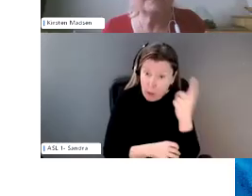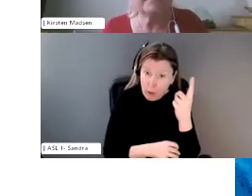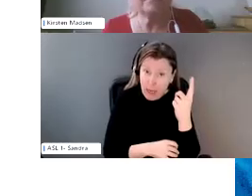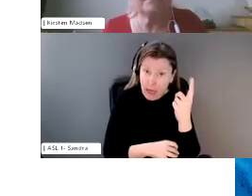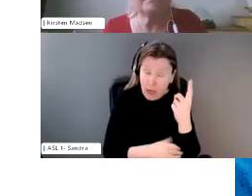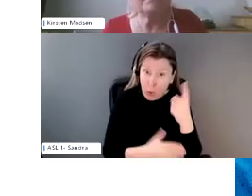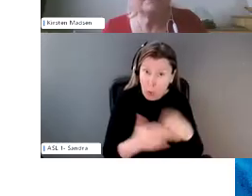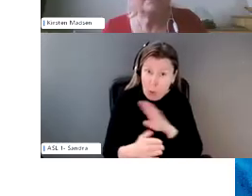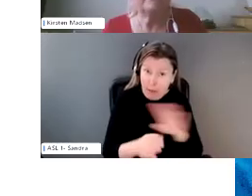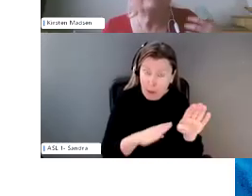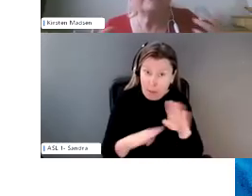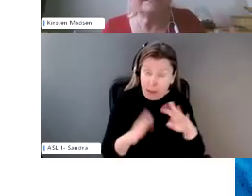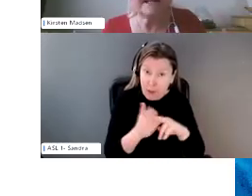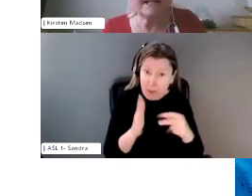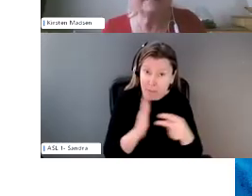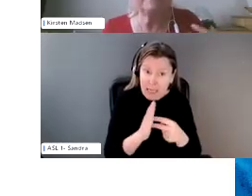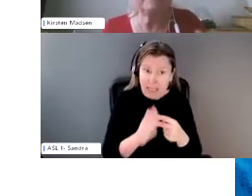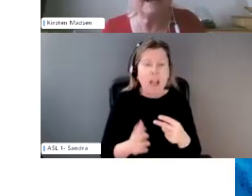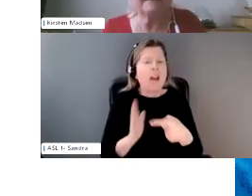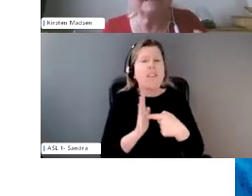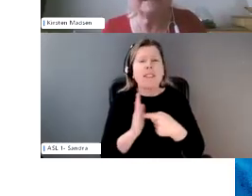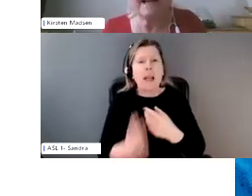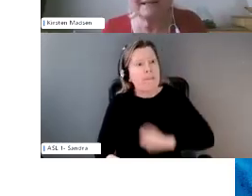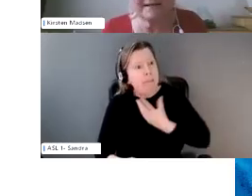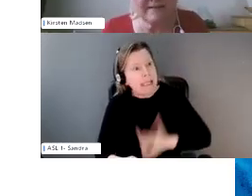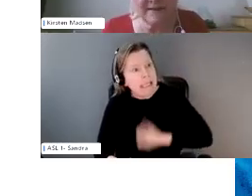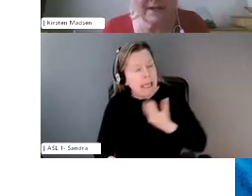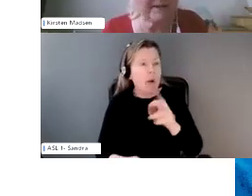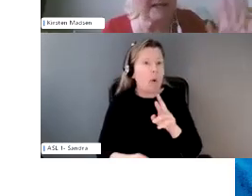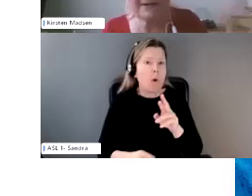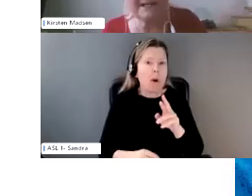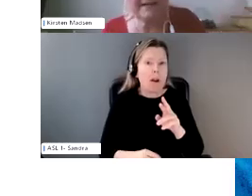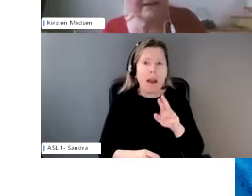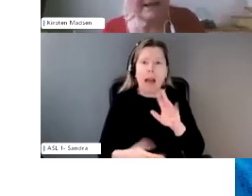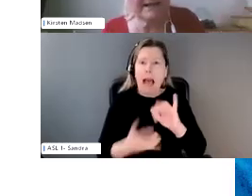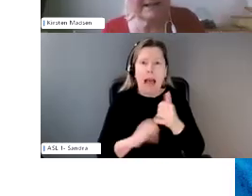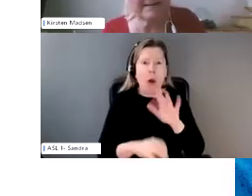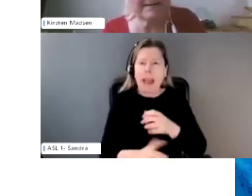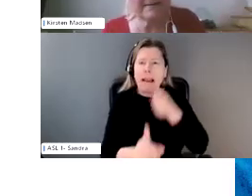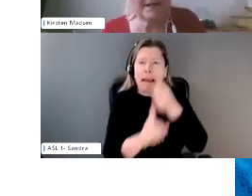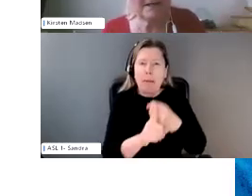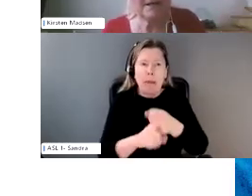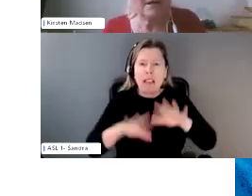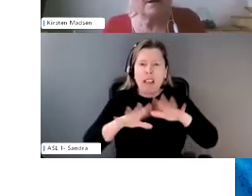For example, the venting and the impact that it has on the environment. I already gave you that example.